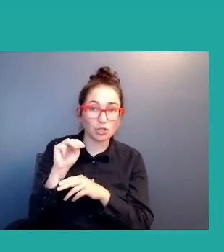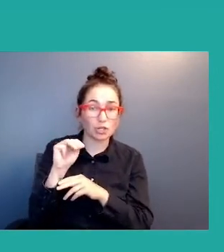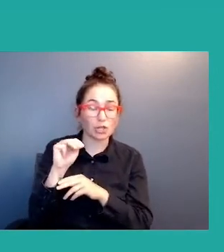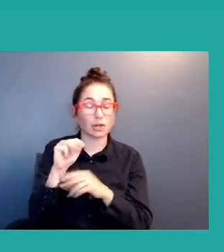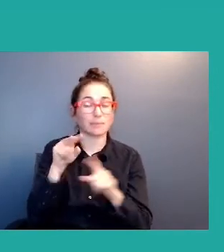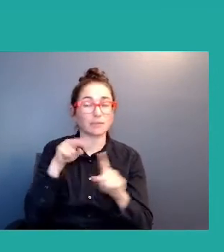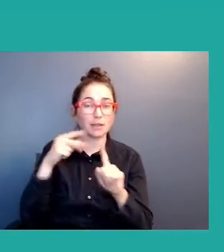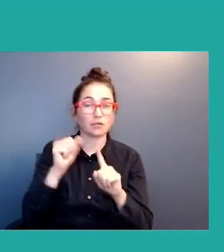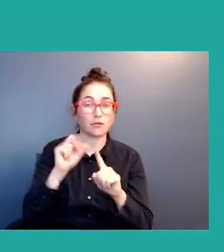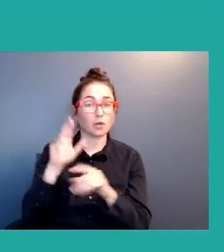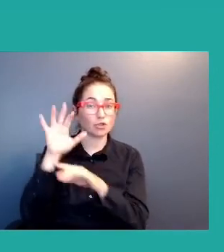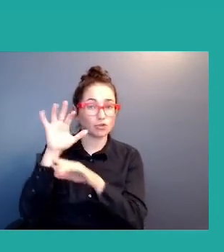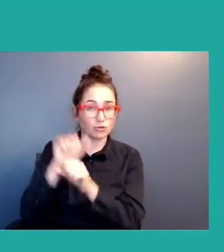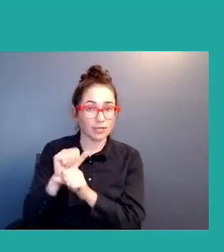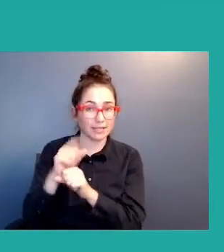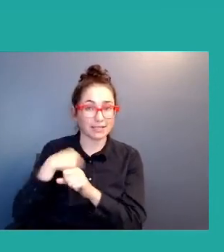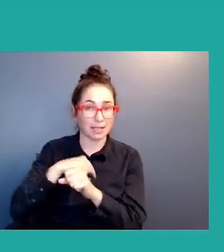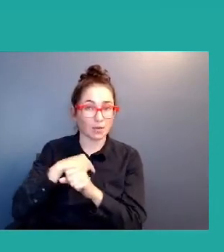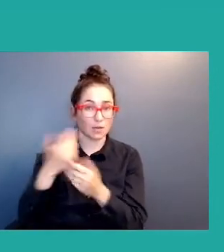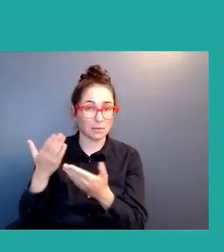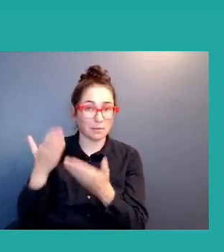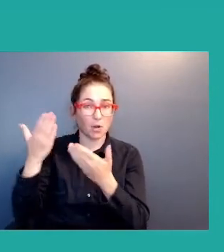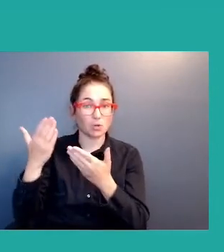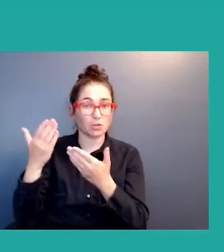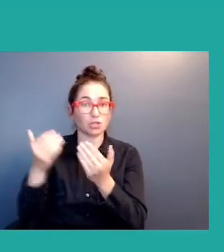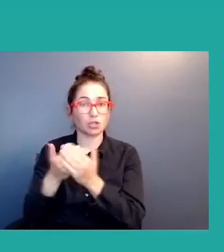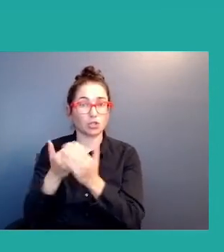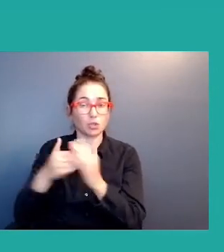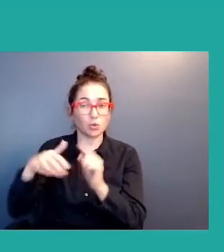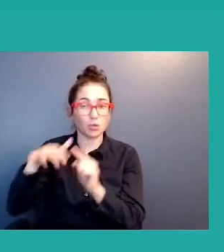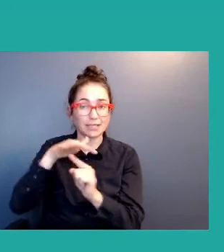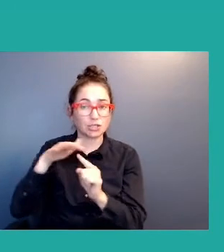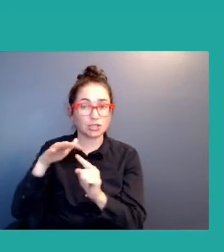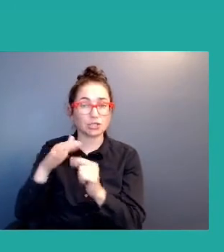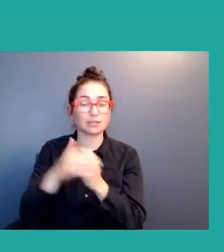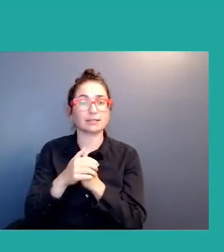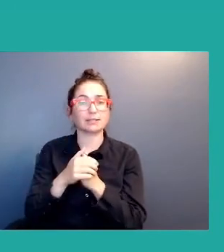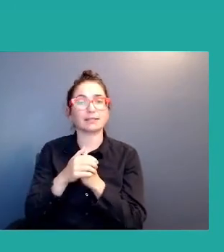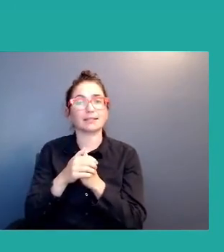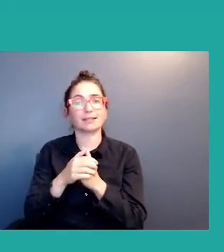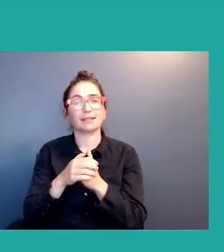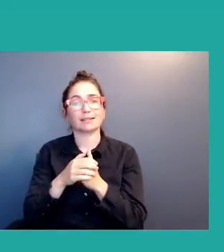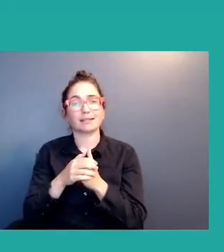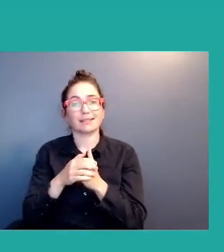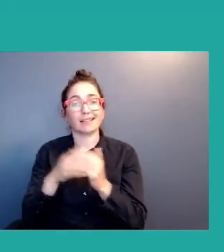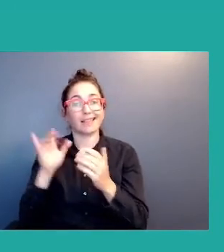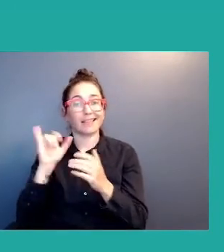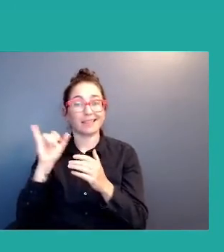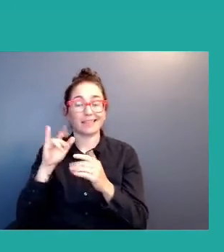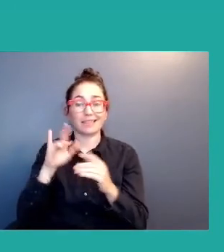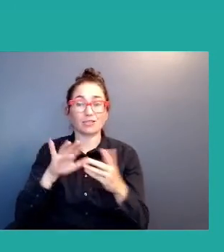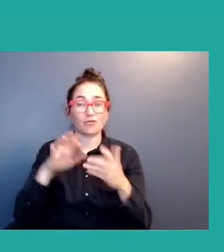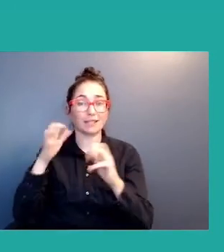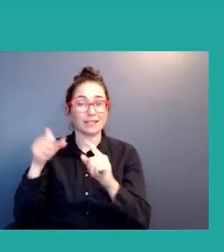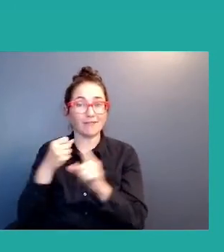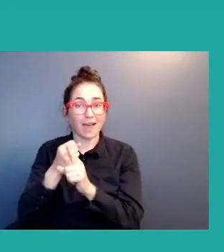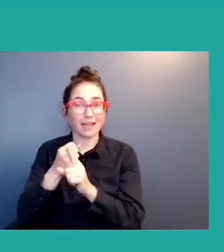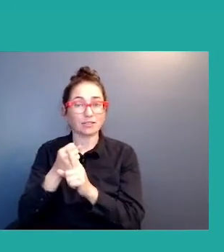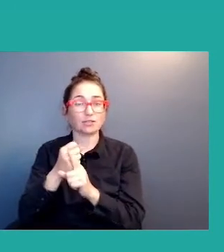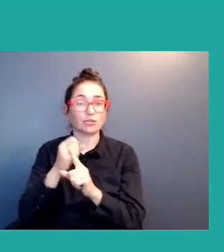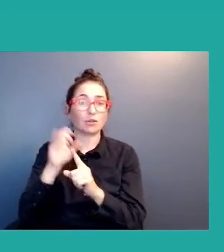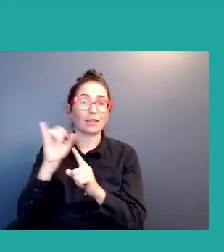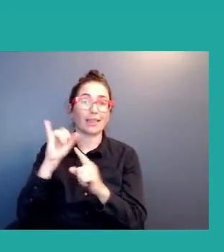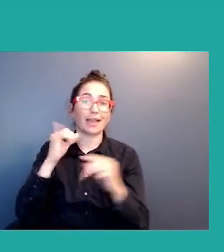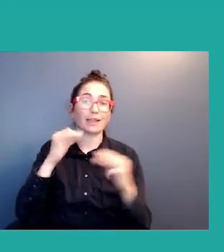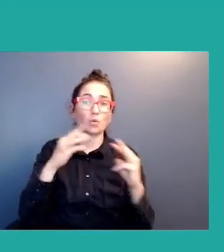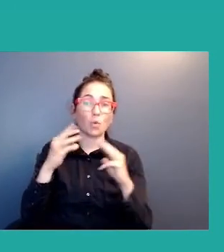trends that we impose, new conditions, new reality, like post-pandemic crisis effects, like war in Europe,